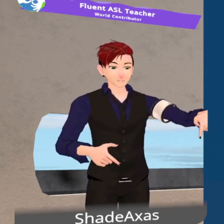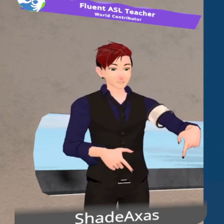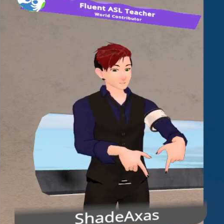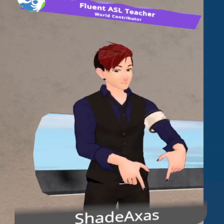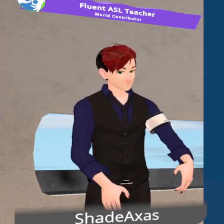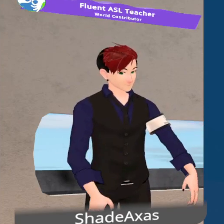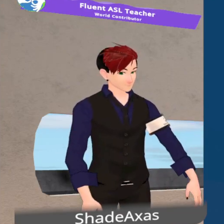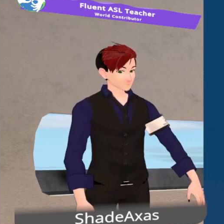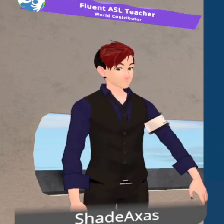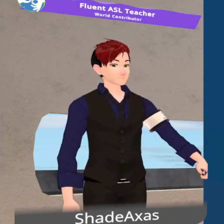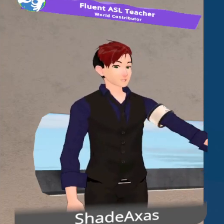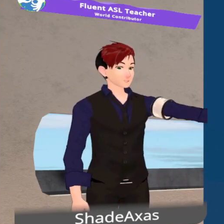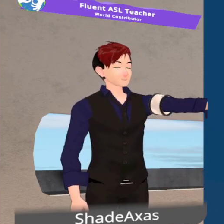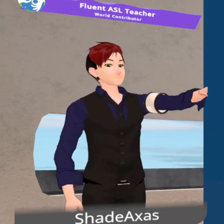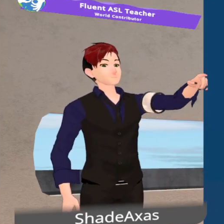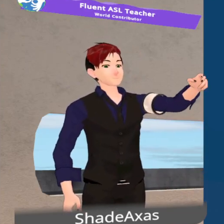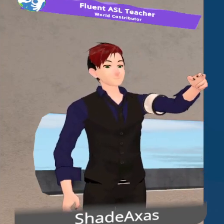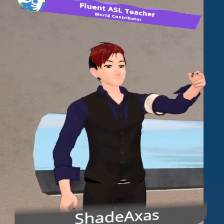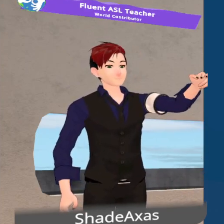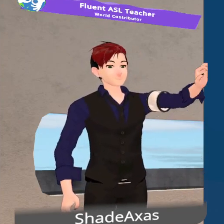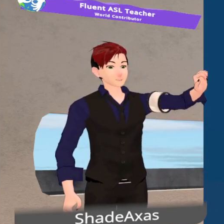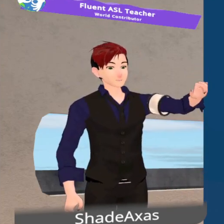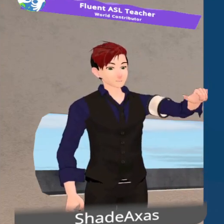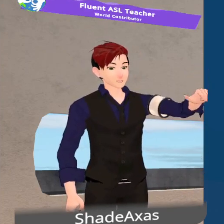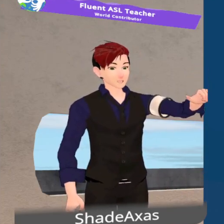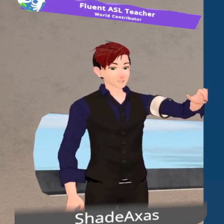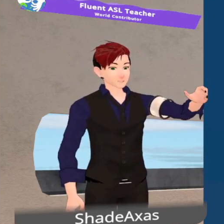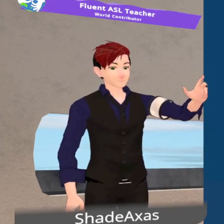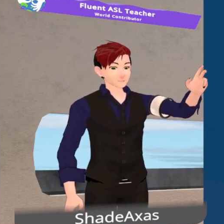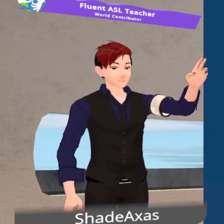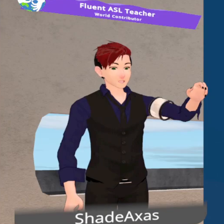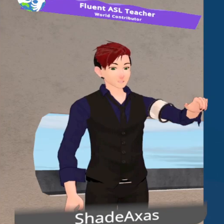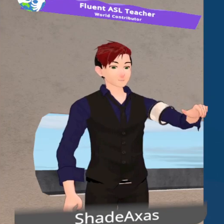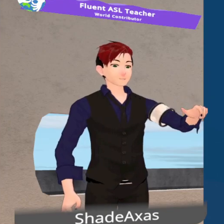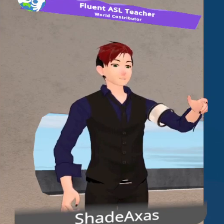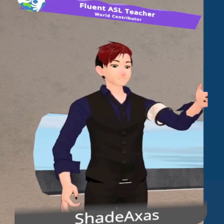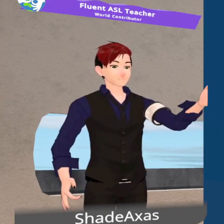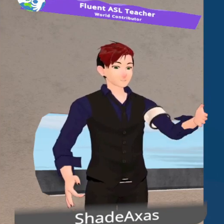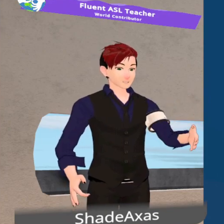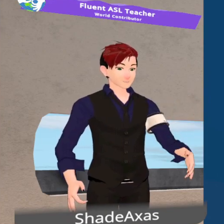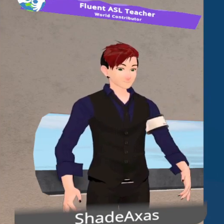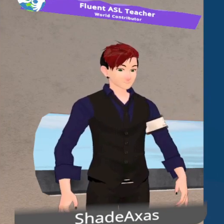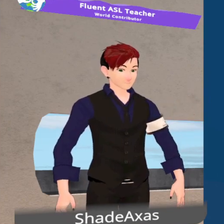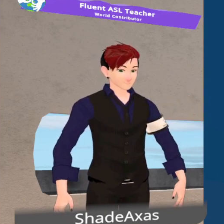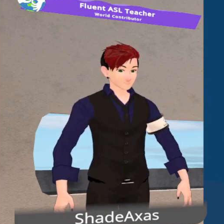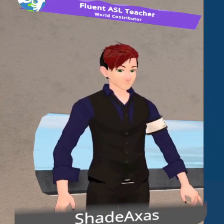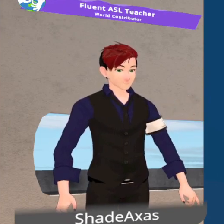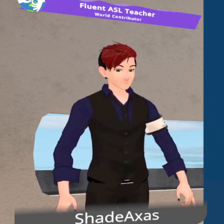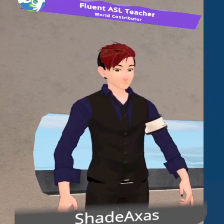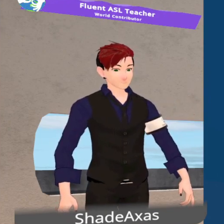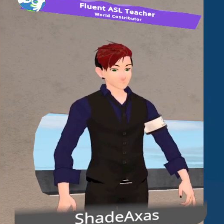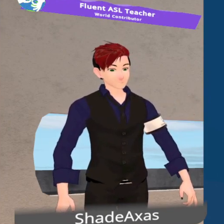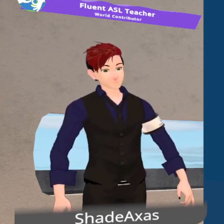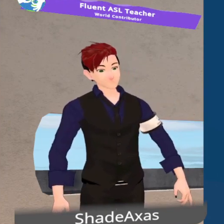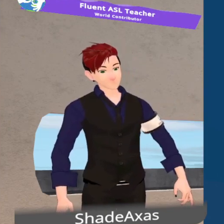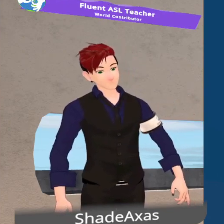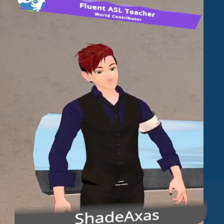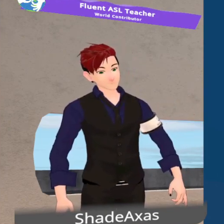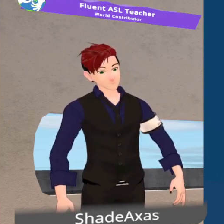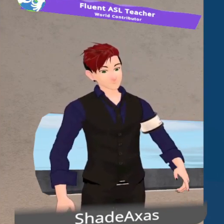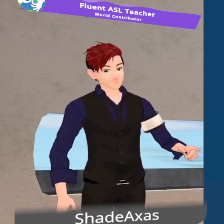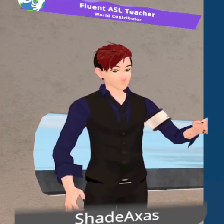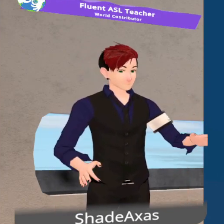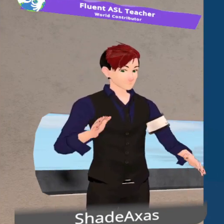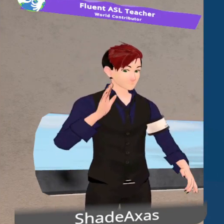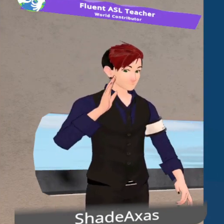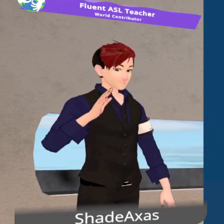Yes, DM. Okay. Cry? Yes. What's up? Cry. Okay, so